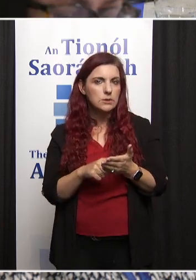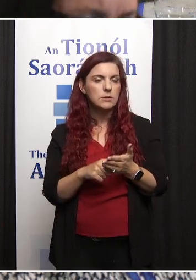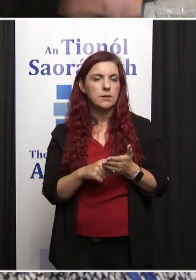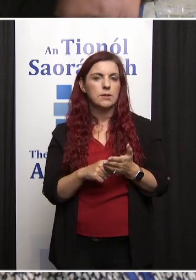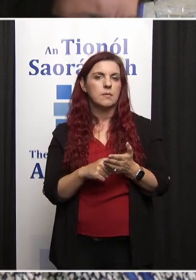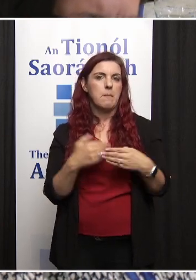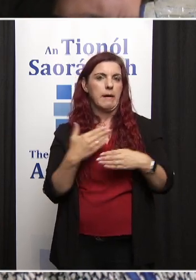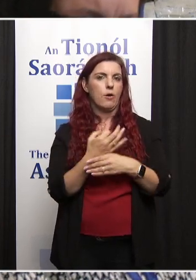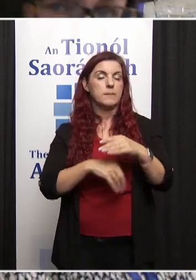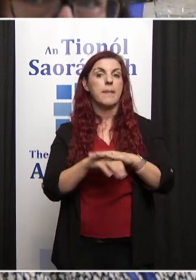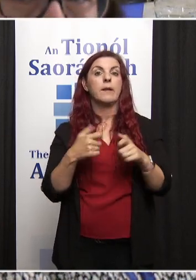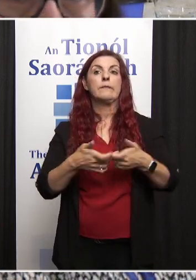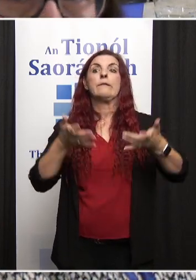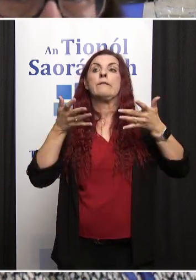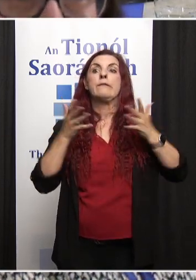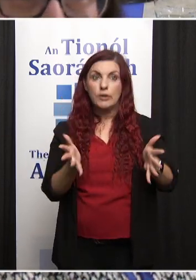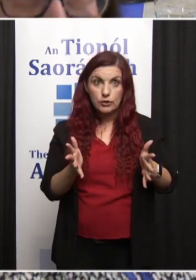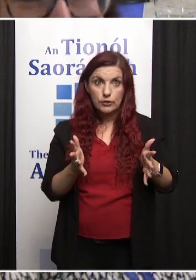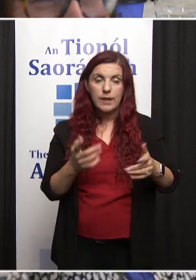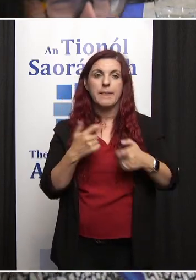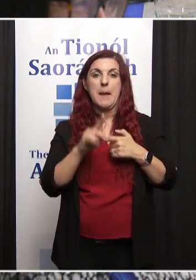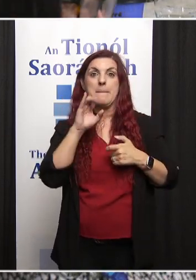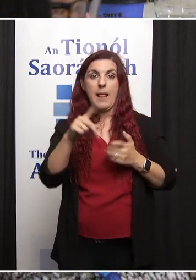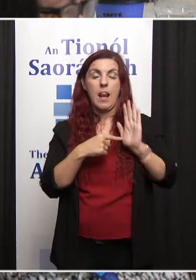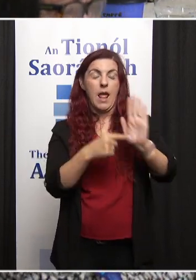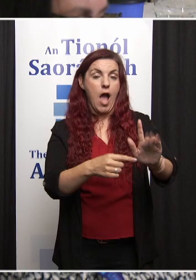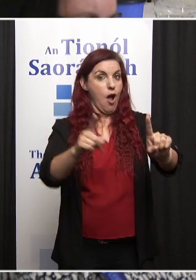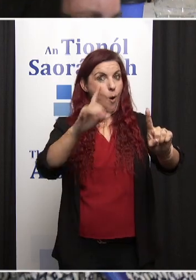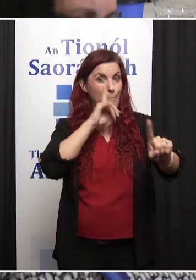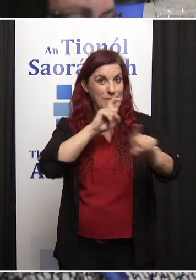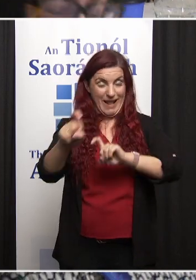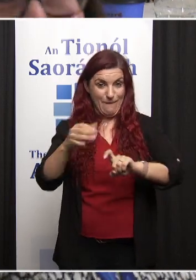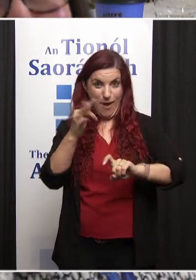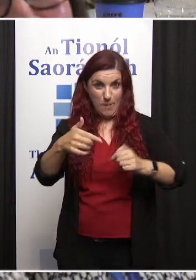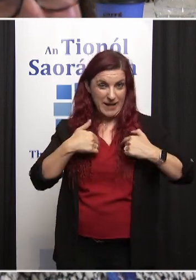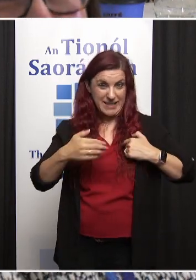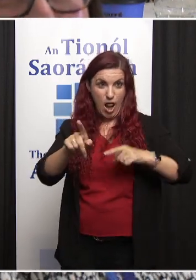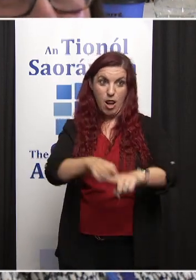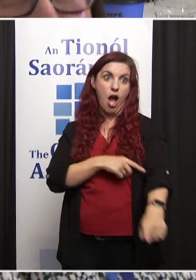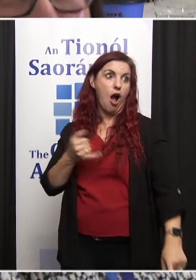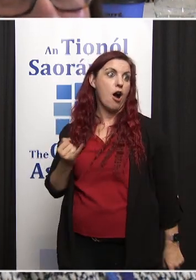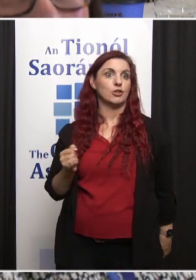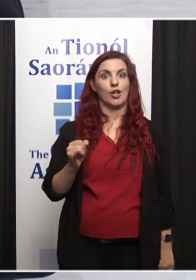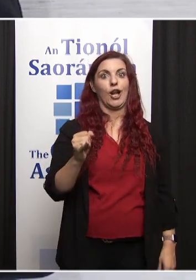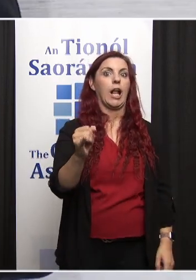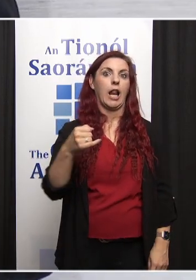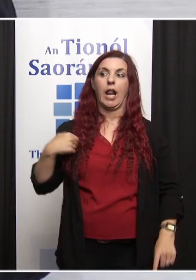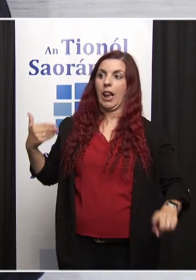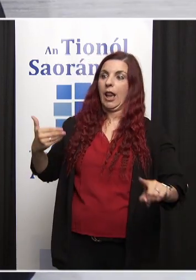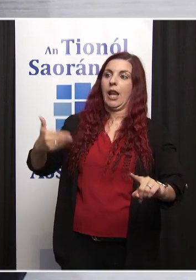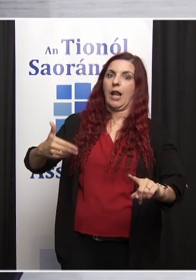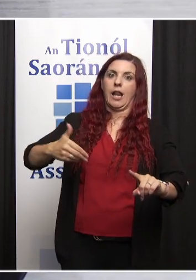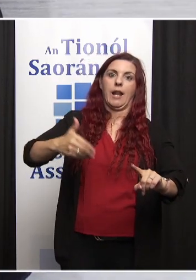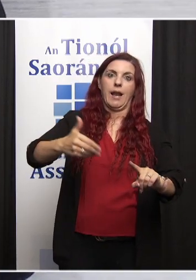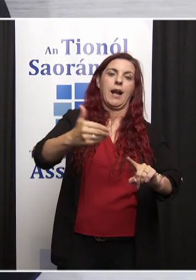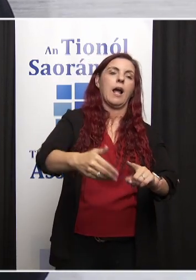is ready to be enacted. I hope you're still with me, because it's a long journey. It's a long journey. And the final bit then is the enactment.